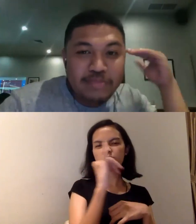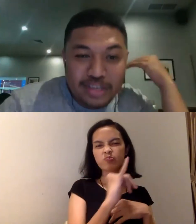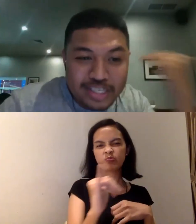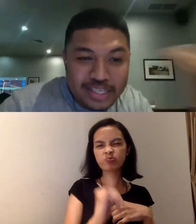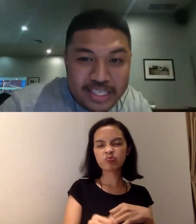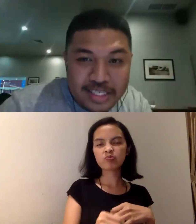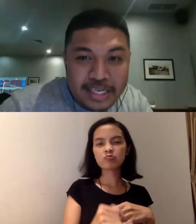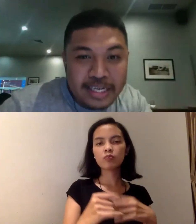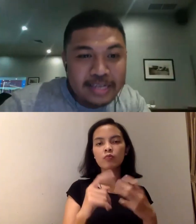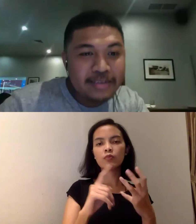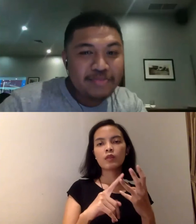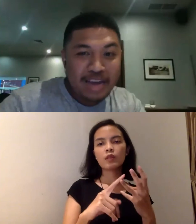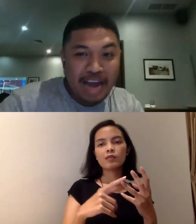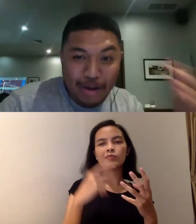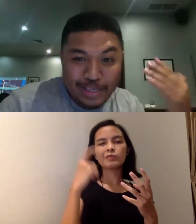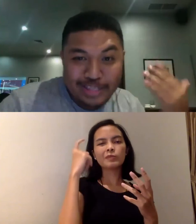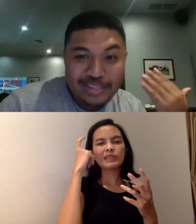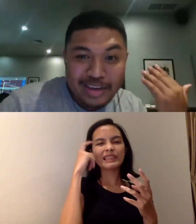being misogynistic,